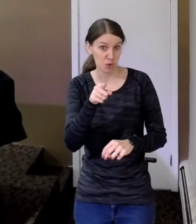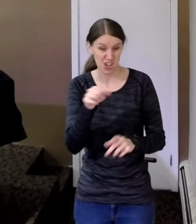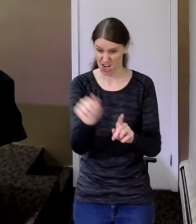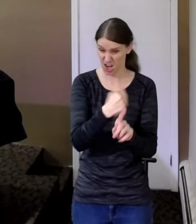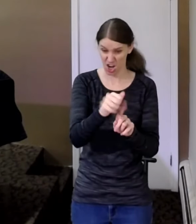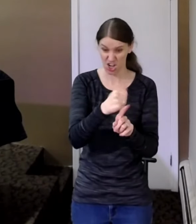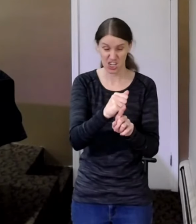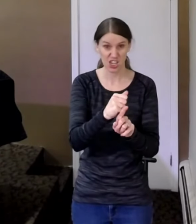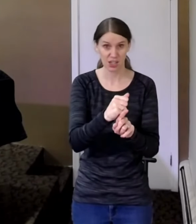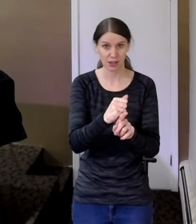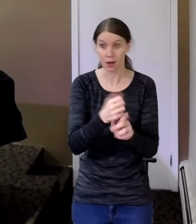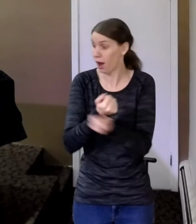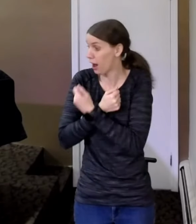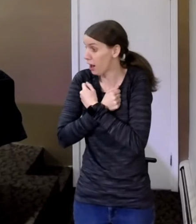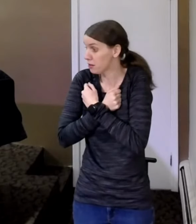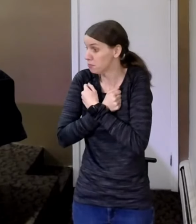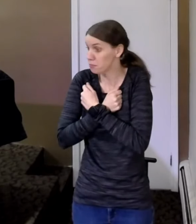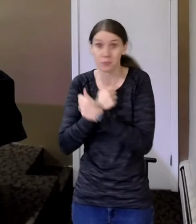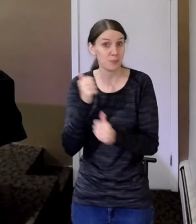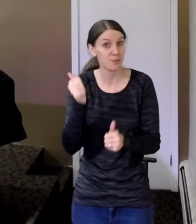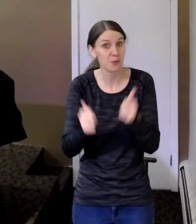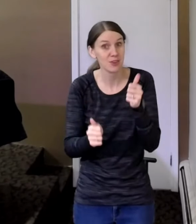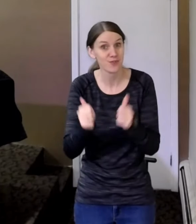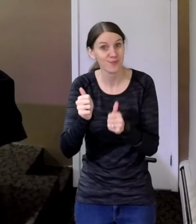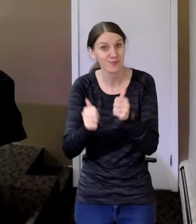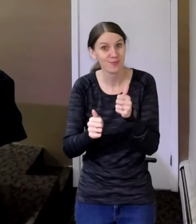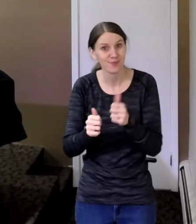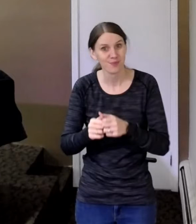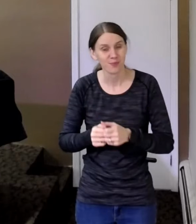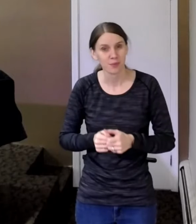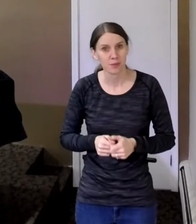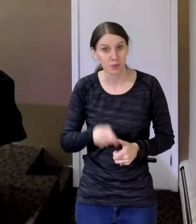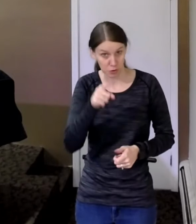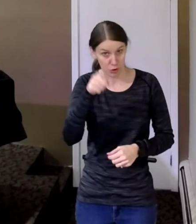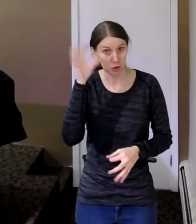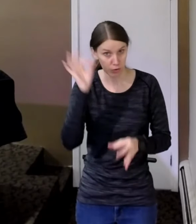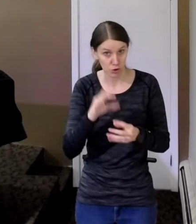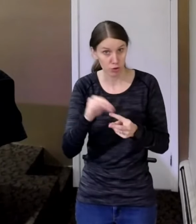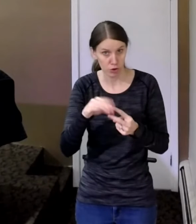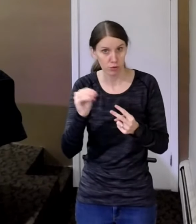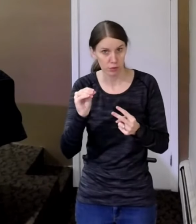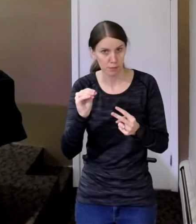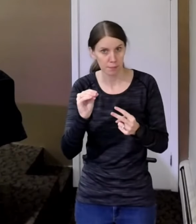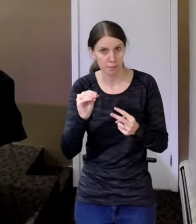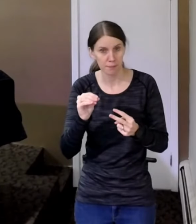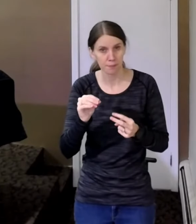or hug them, okay? You know, you choose.